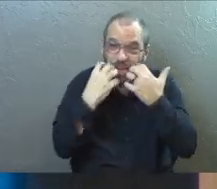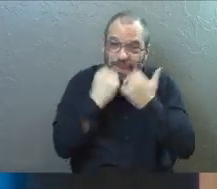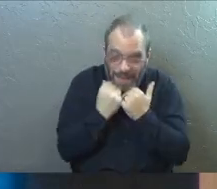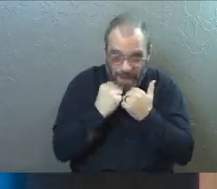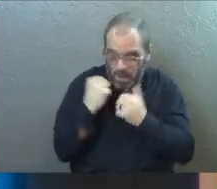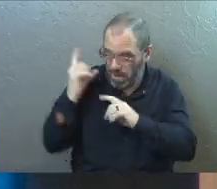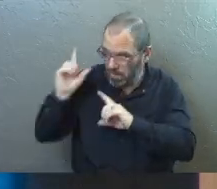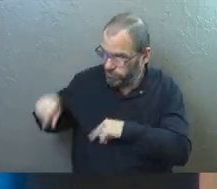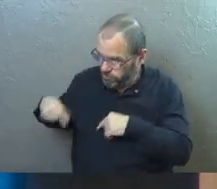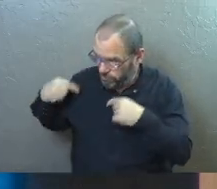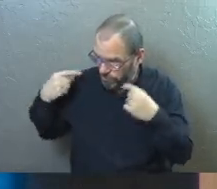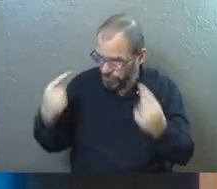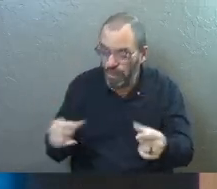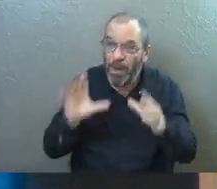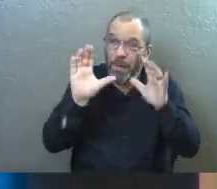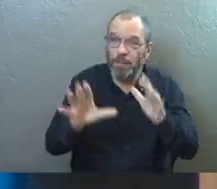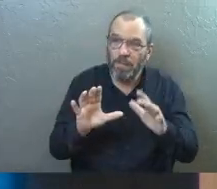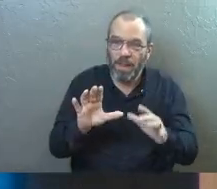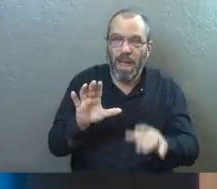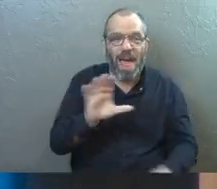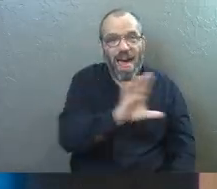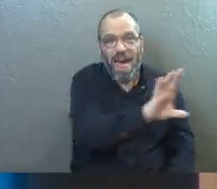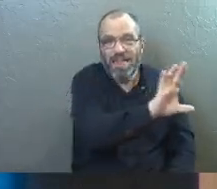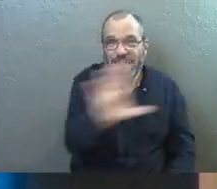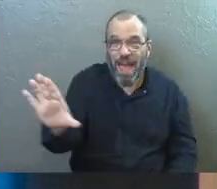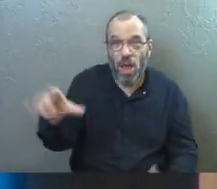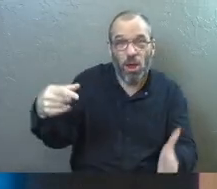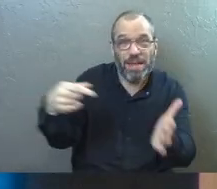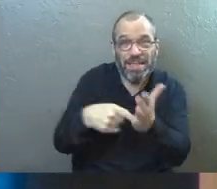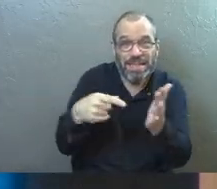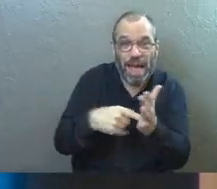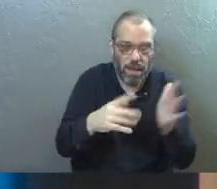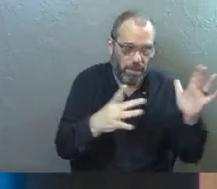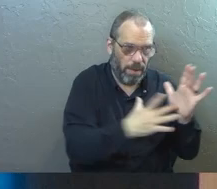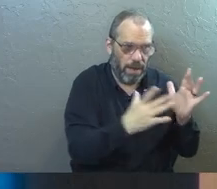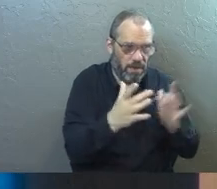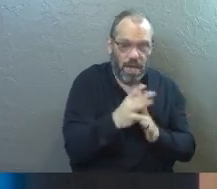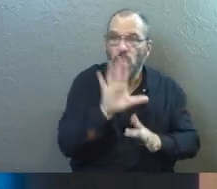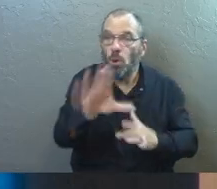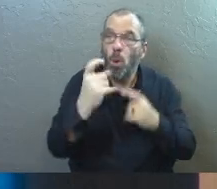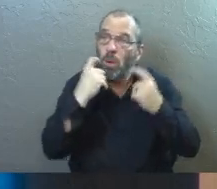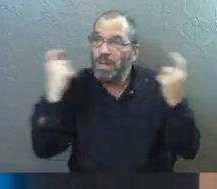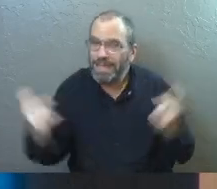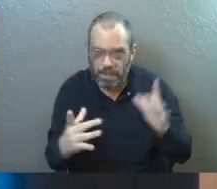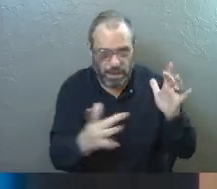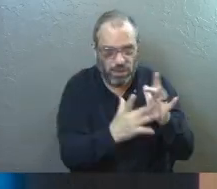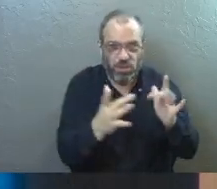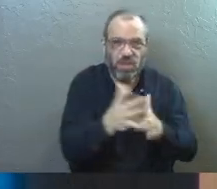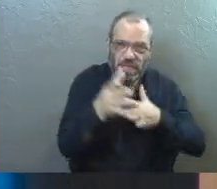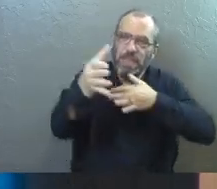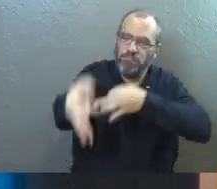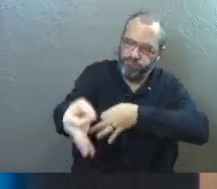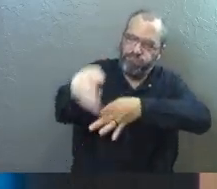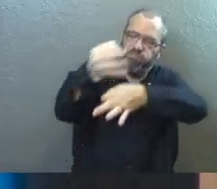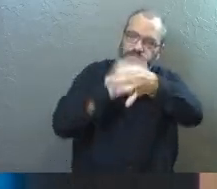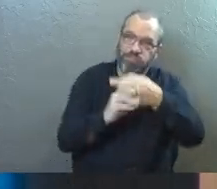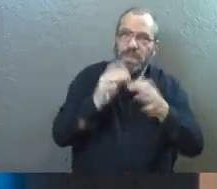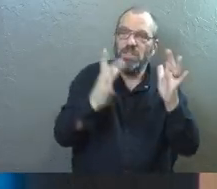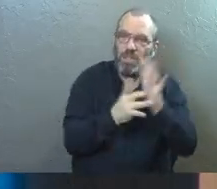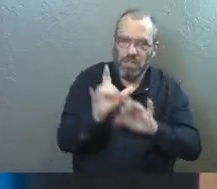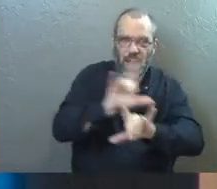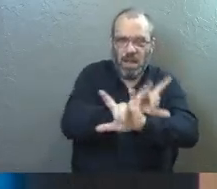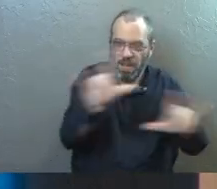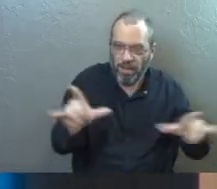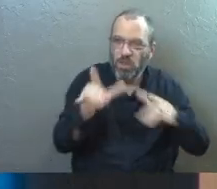all throughout it. See, it was actually their debt to be paid, but because of your sin, Jesus stepped in, and because he loves you, he